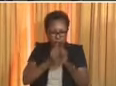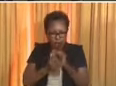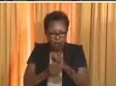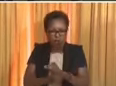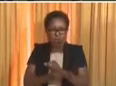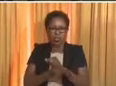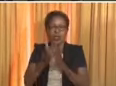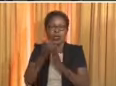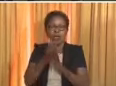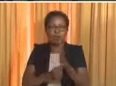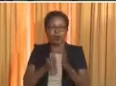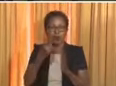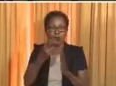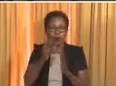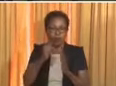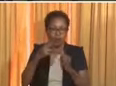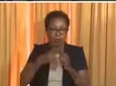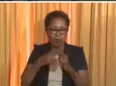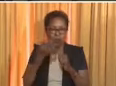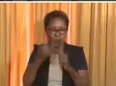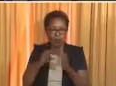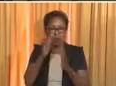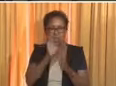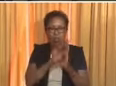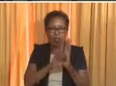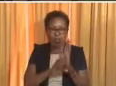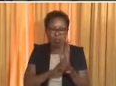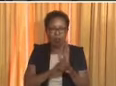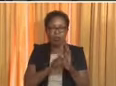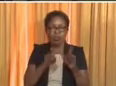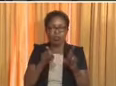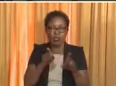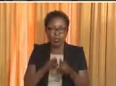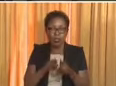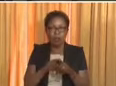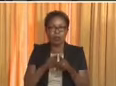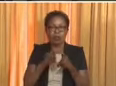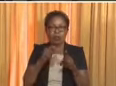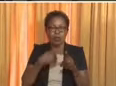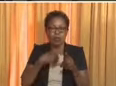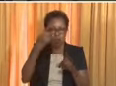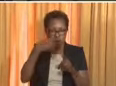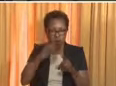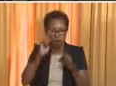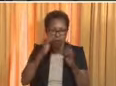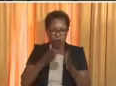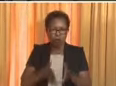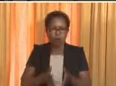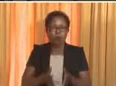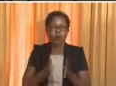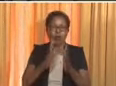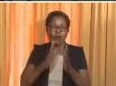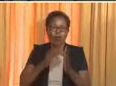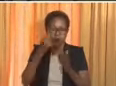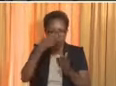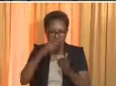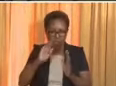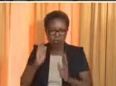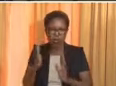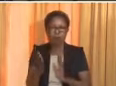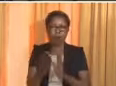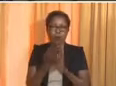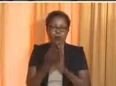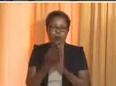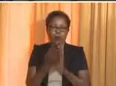Article 257 of the Constitution, and I am of the opinion that the correct approach should have been to define what